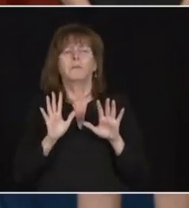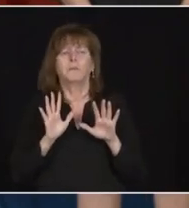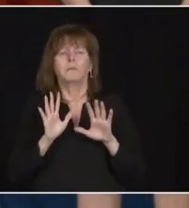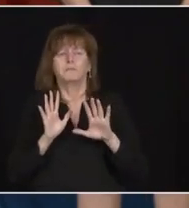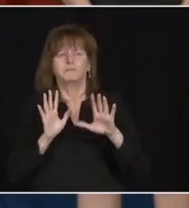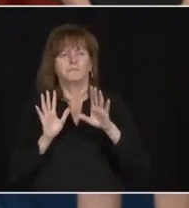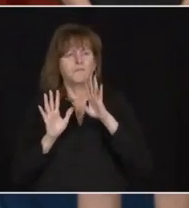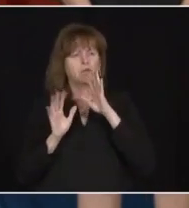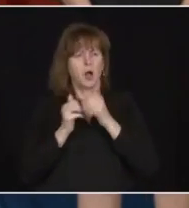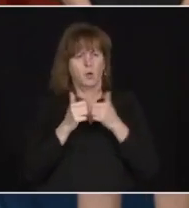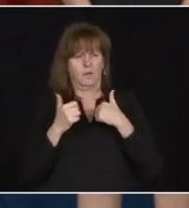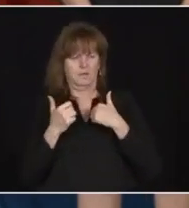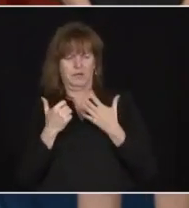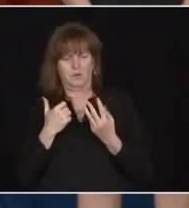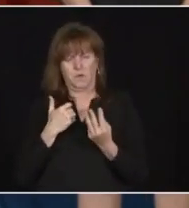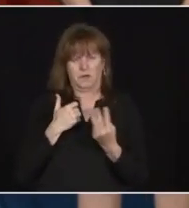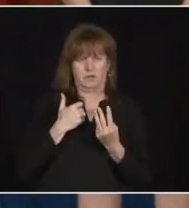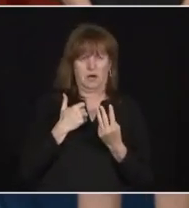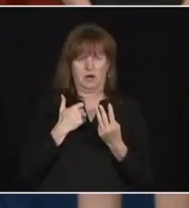we're having